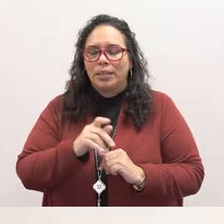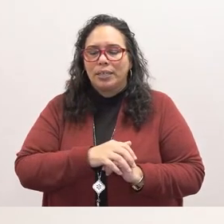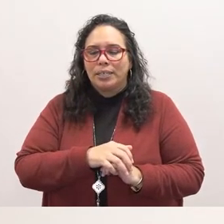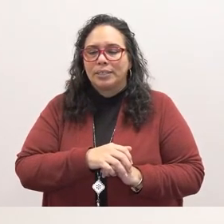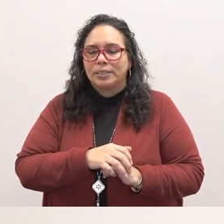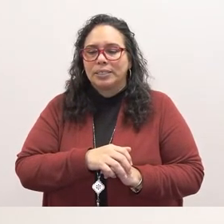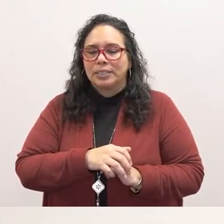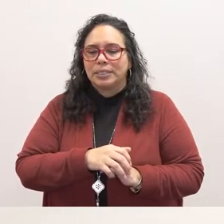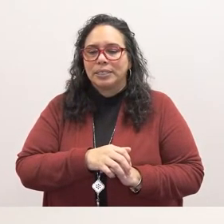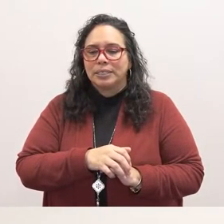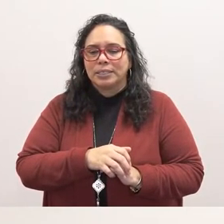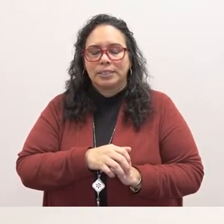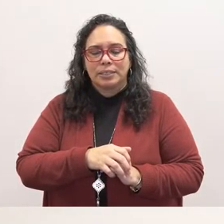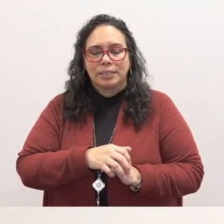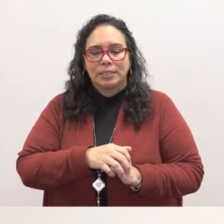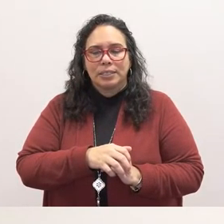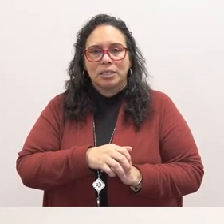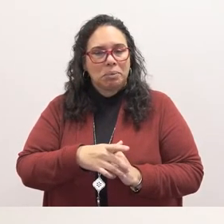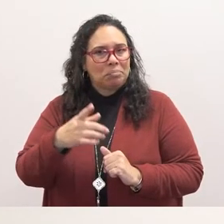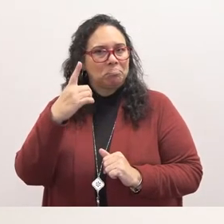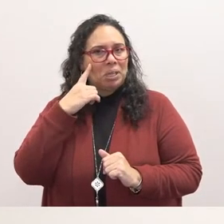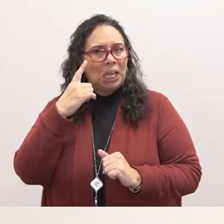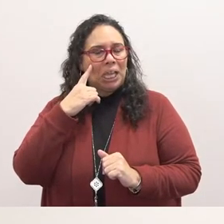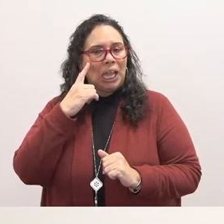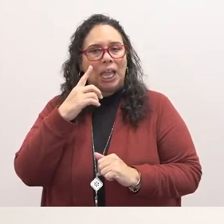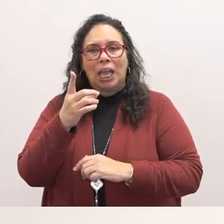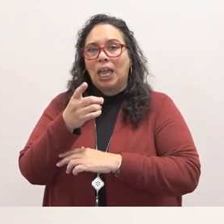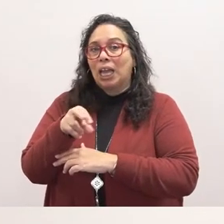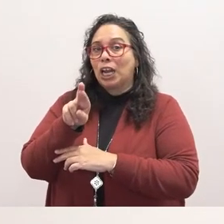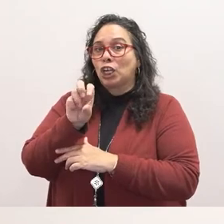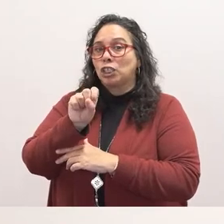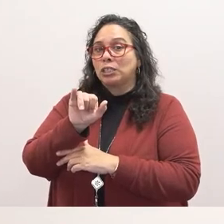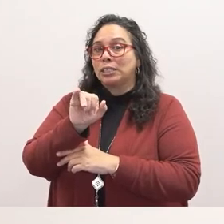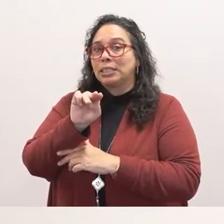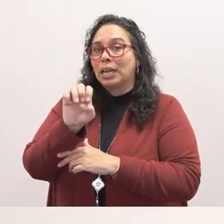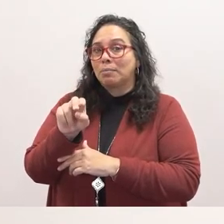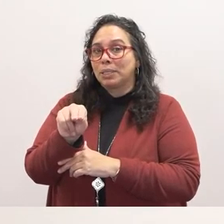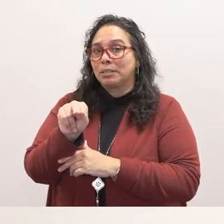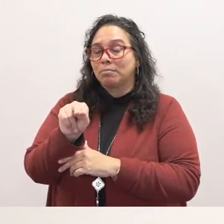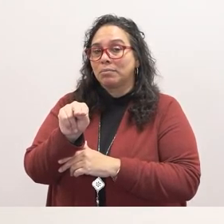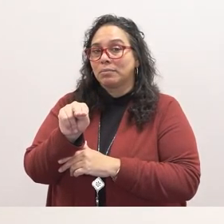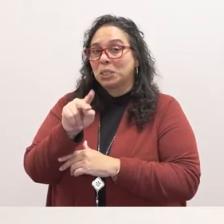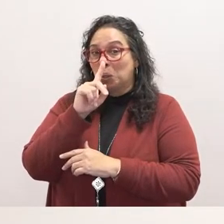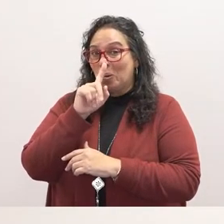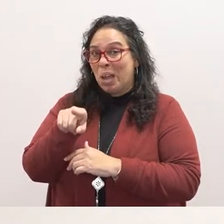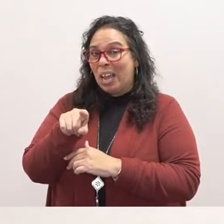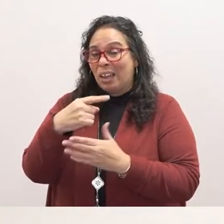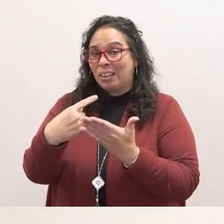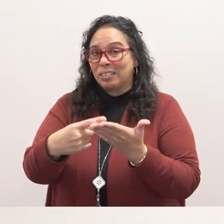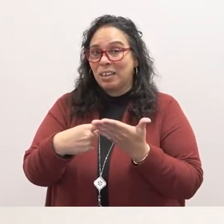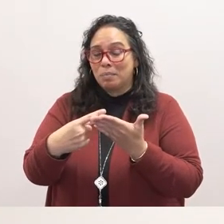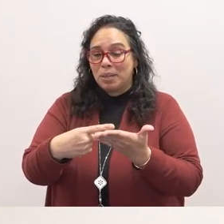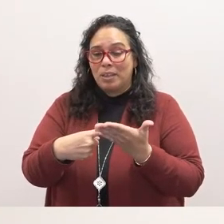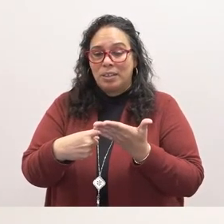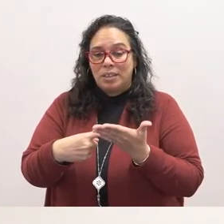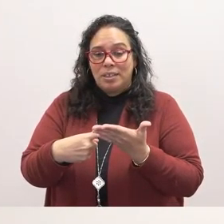Let's see. I think I'm going to have Dr. Simon, if you don't mind, talk about the